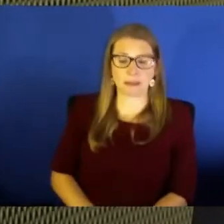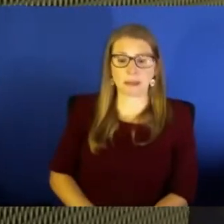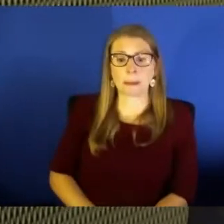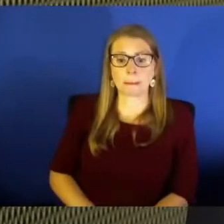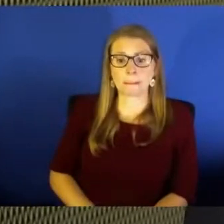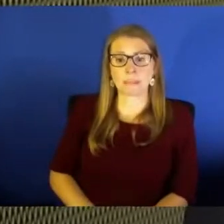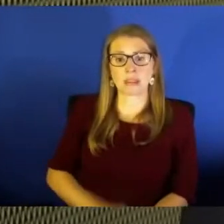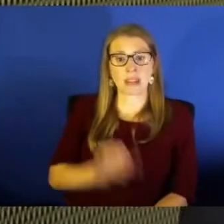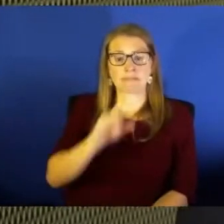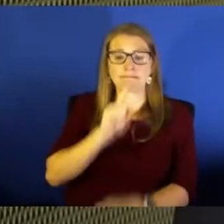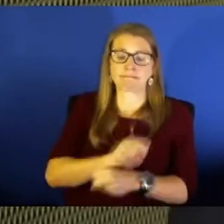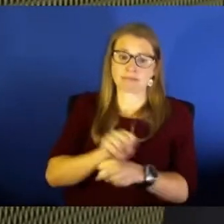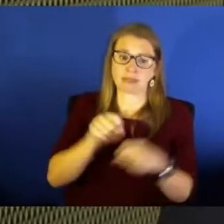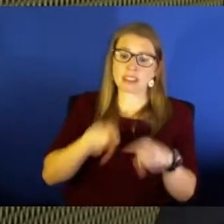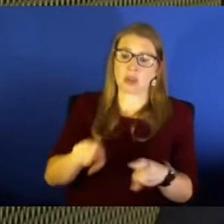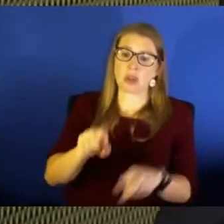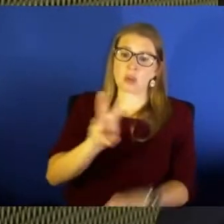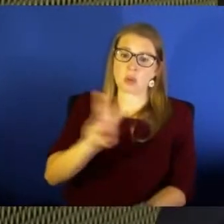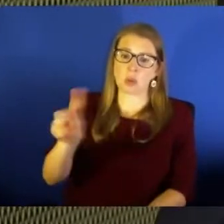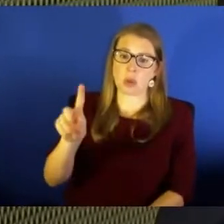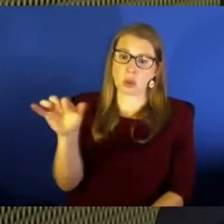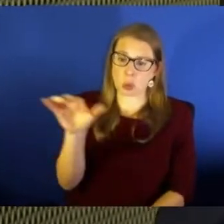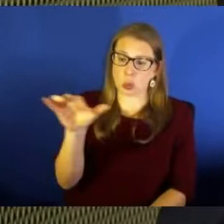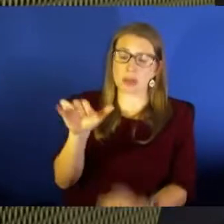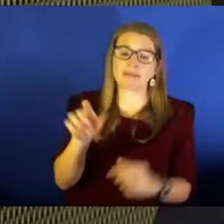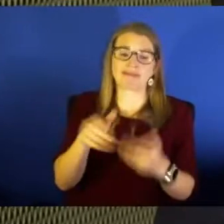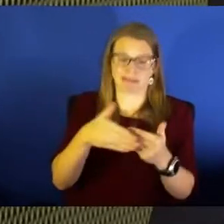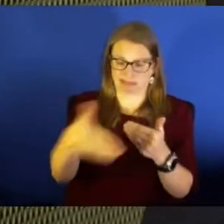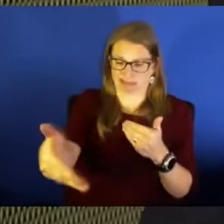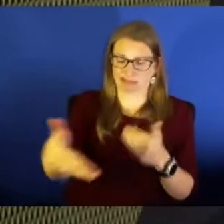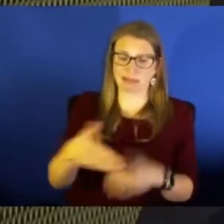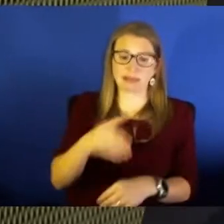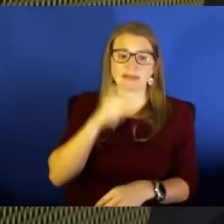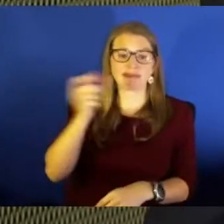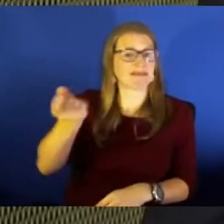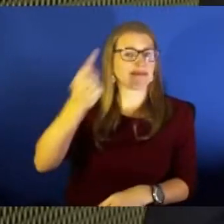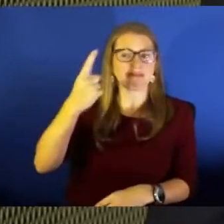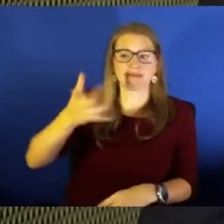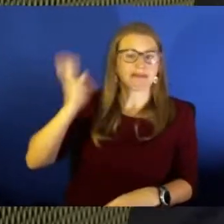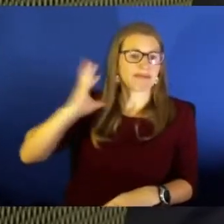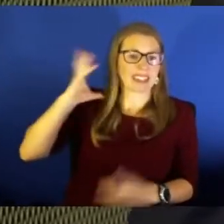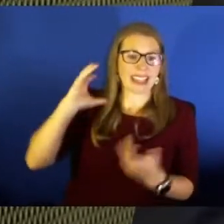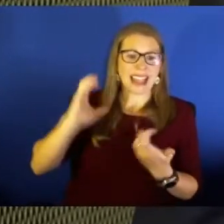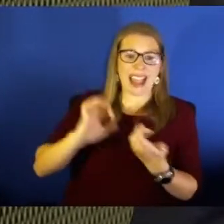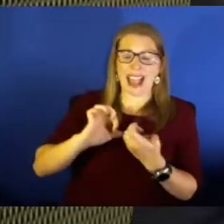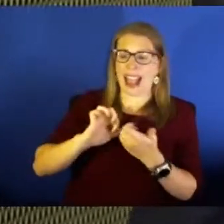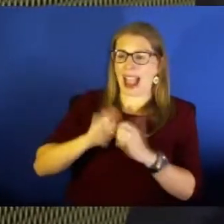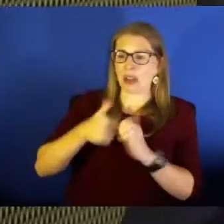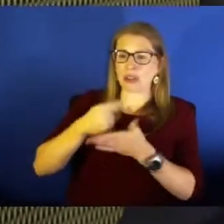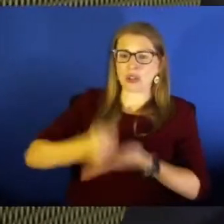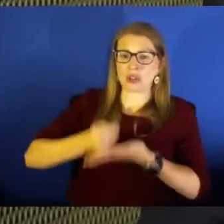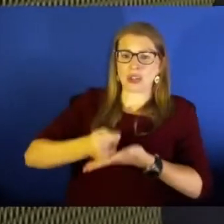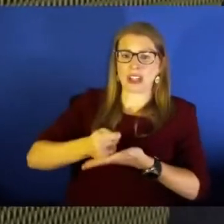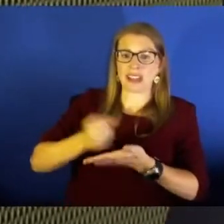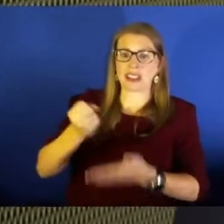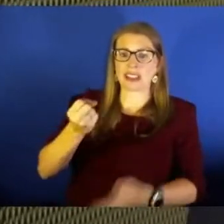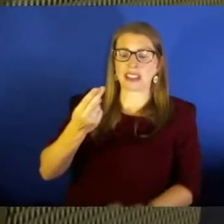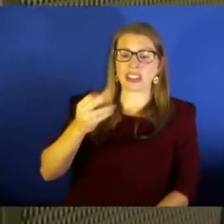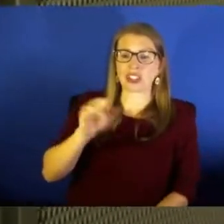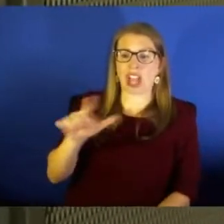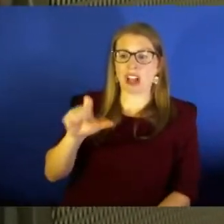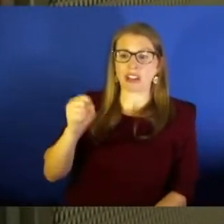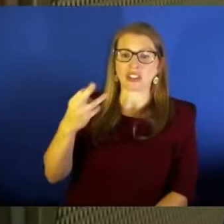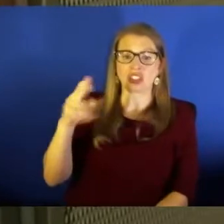World War I as well, and after. Then we didn't really understand how to treat shell shock. The impact, though,